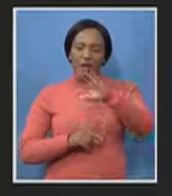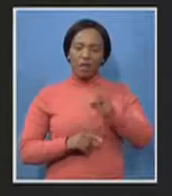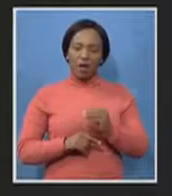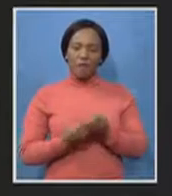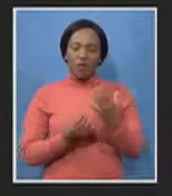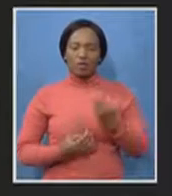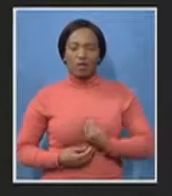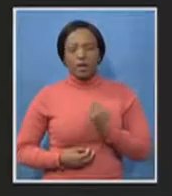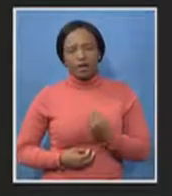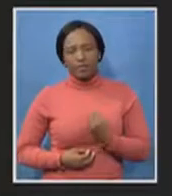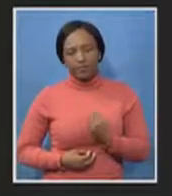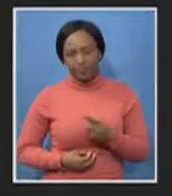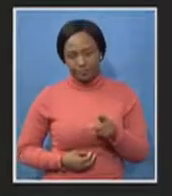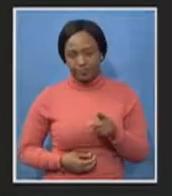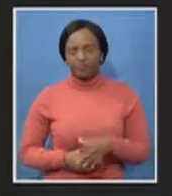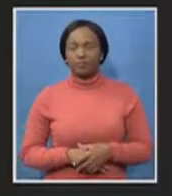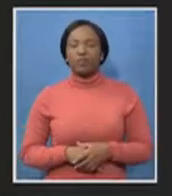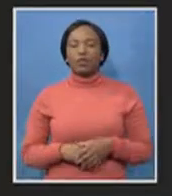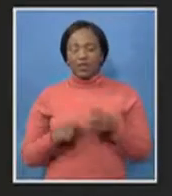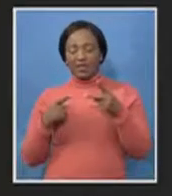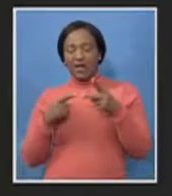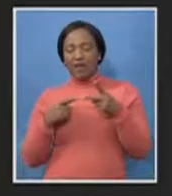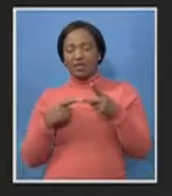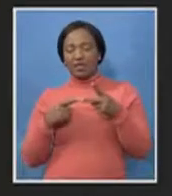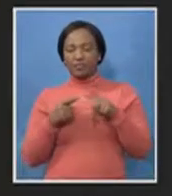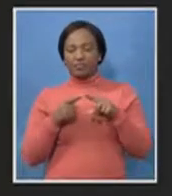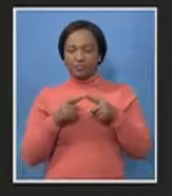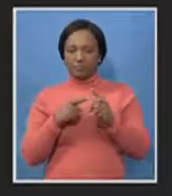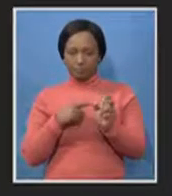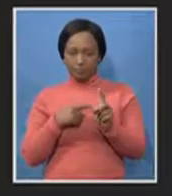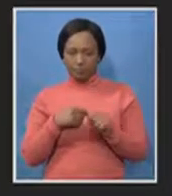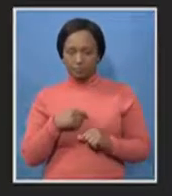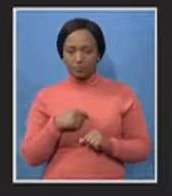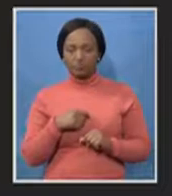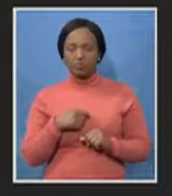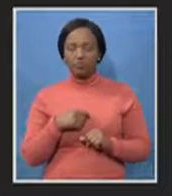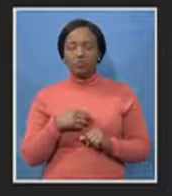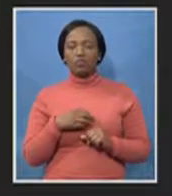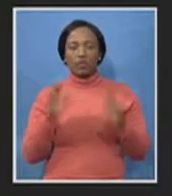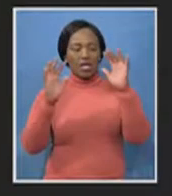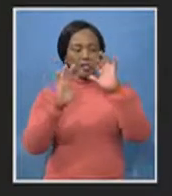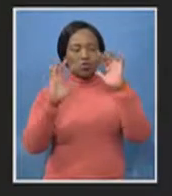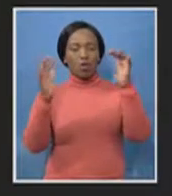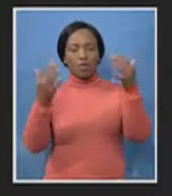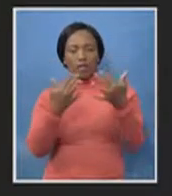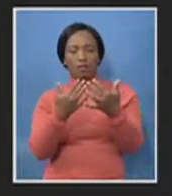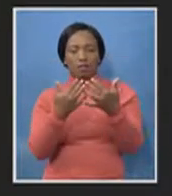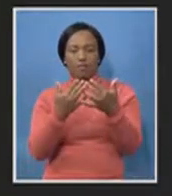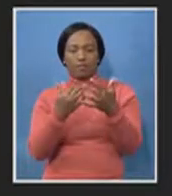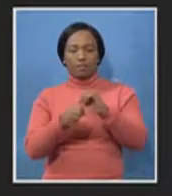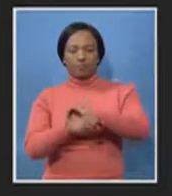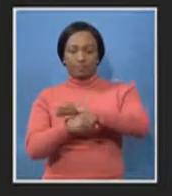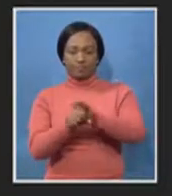The other factor is that, we are, in terms of the global epidemic, Africa is, as we all know, is